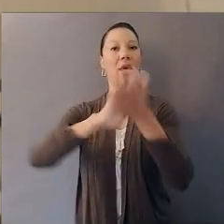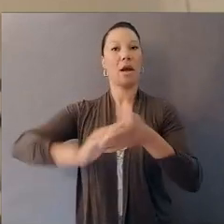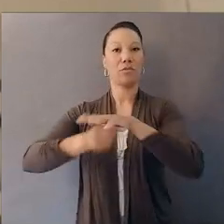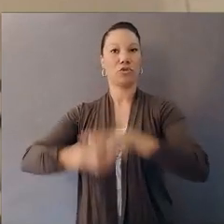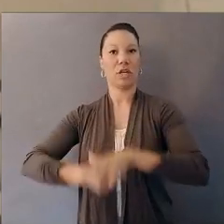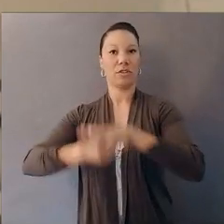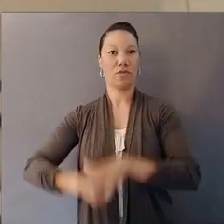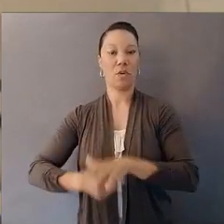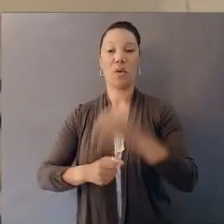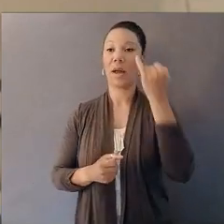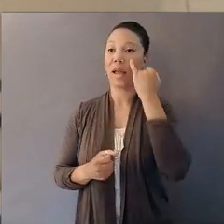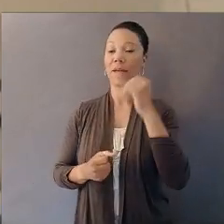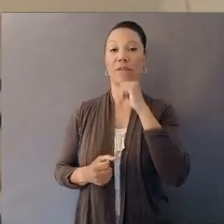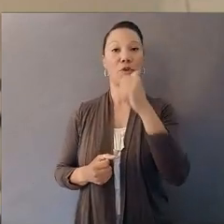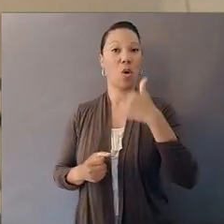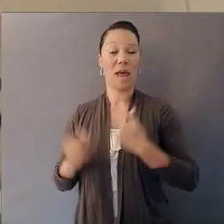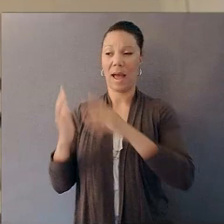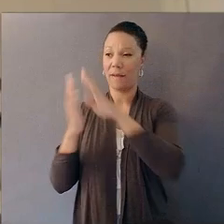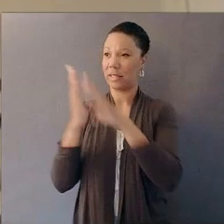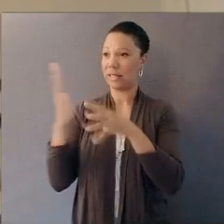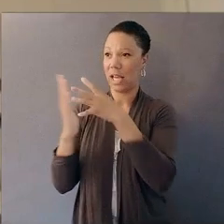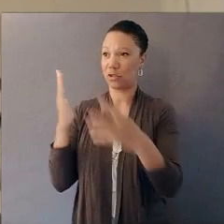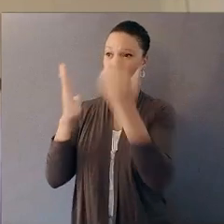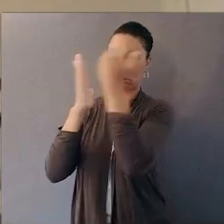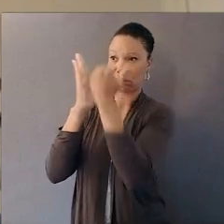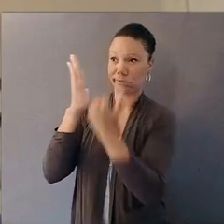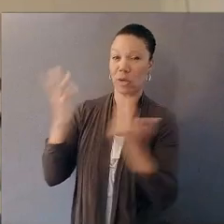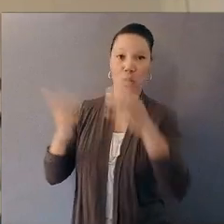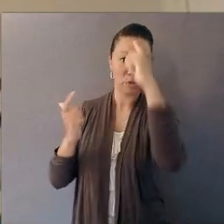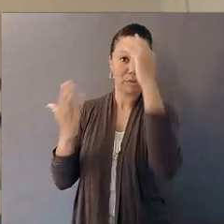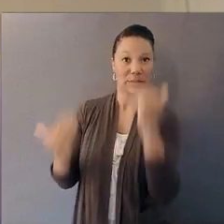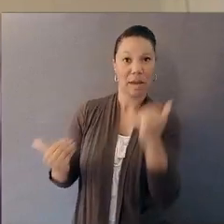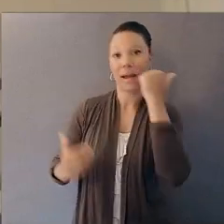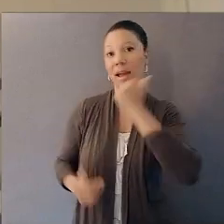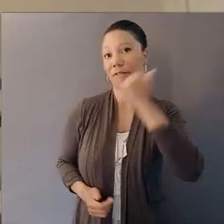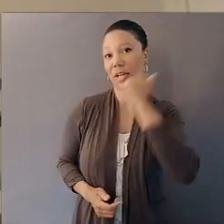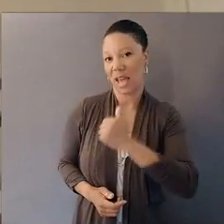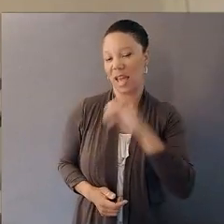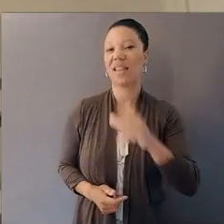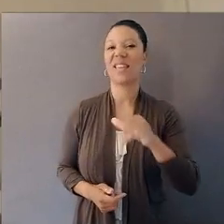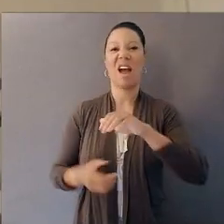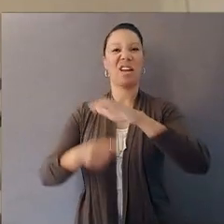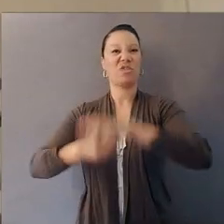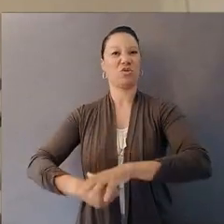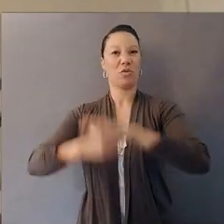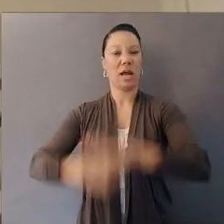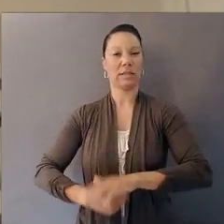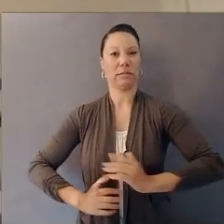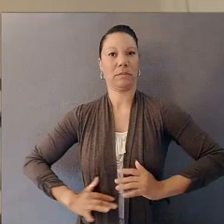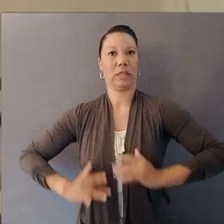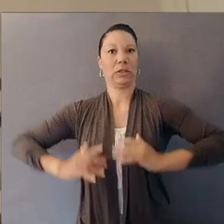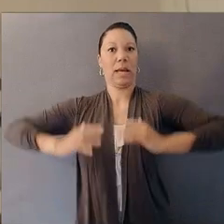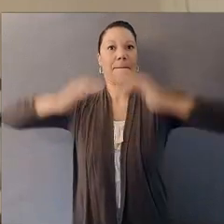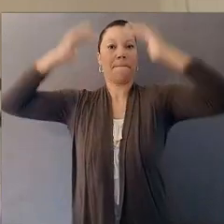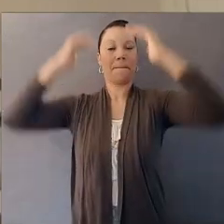don't have that outline of what's to be expected day in and day out, that stress builds up, not only